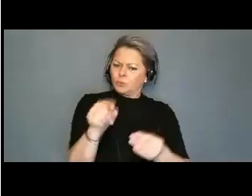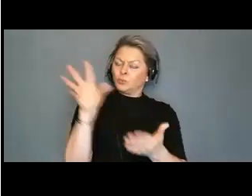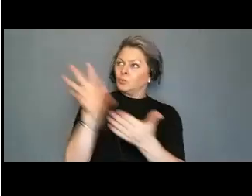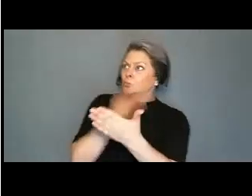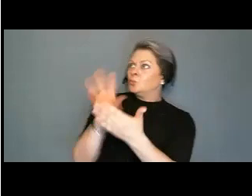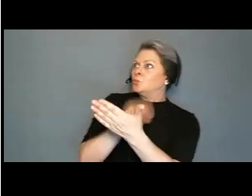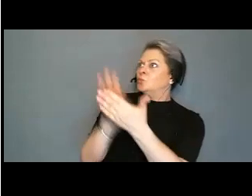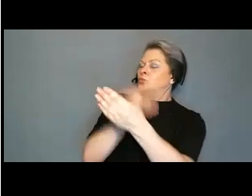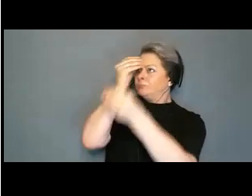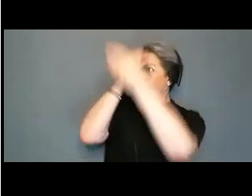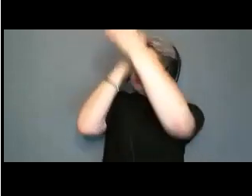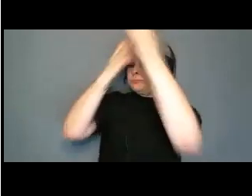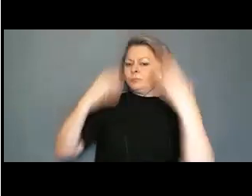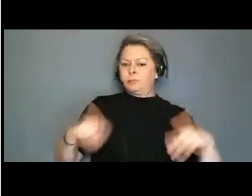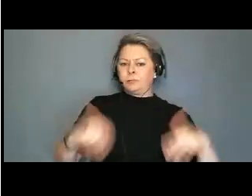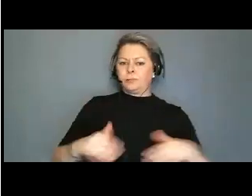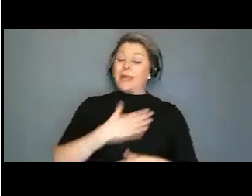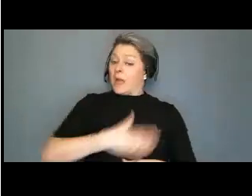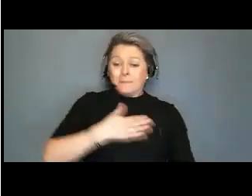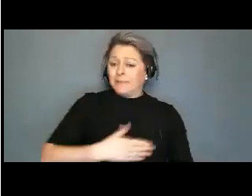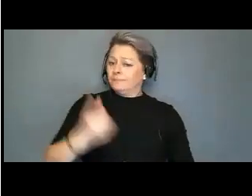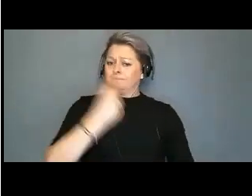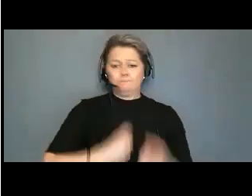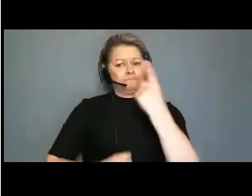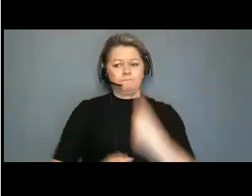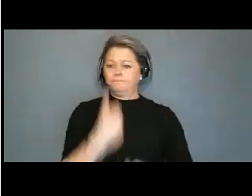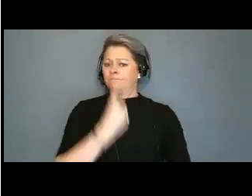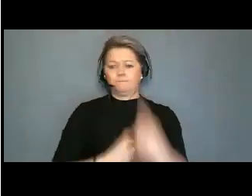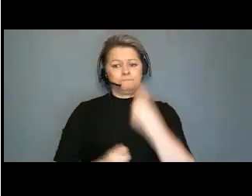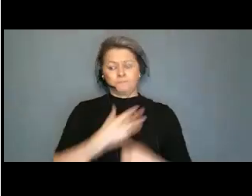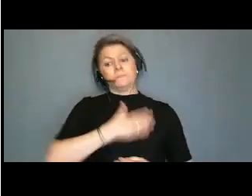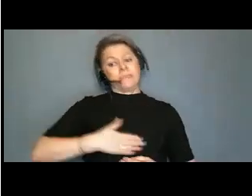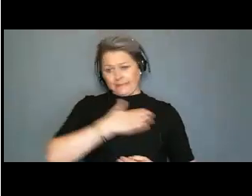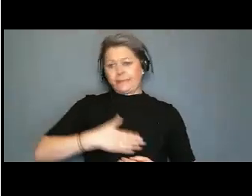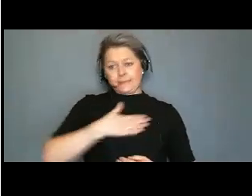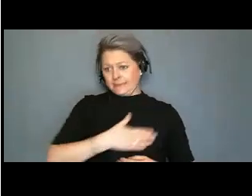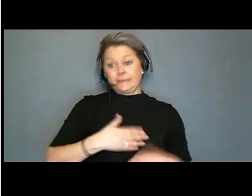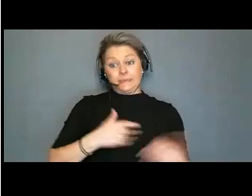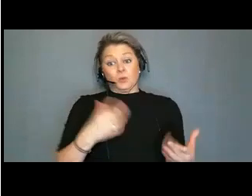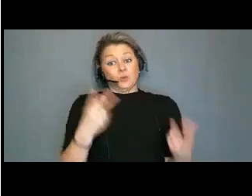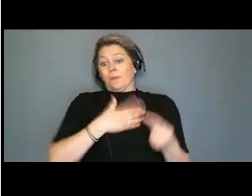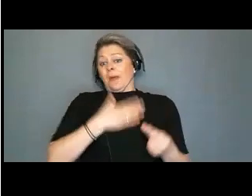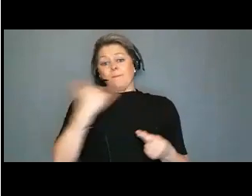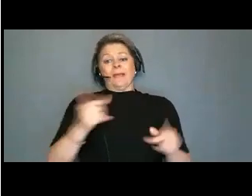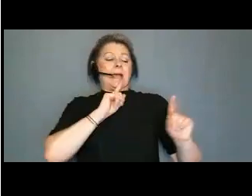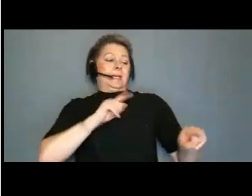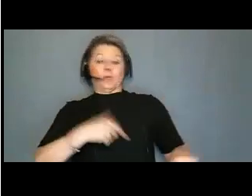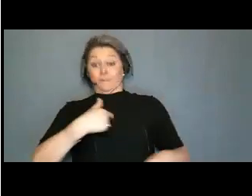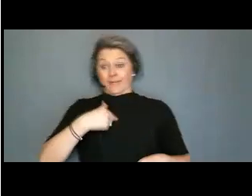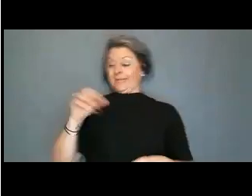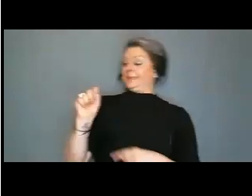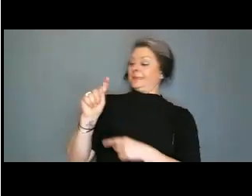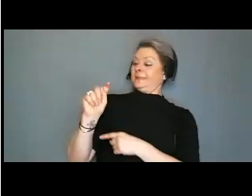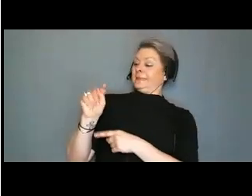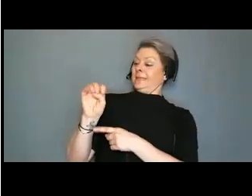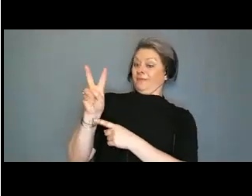Steve and I encourage you to ask lots of questions, and we will certainly do our best to answer those for you to the best of our